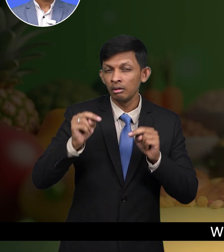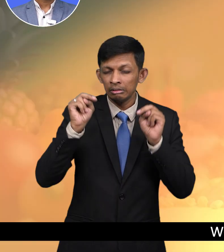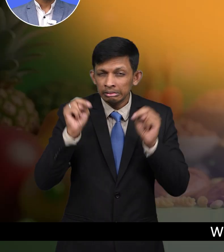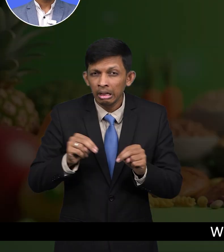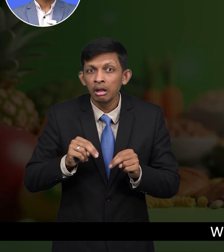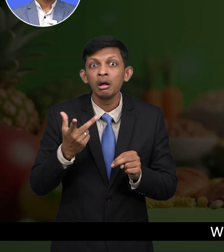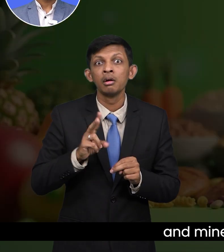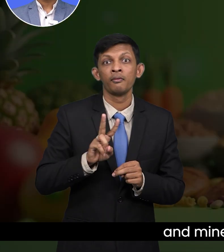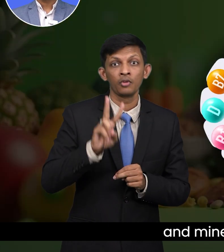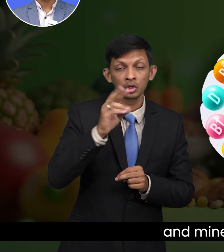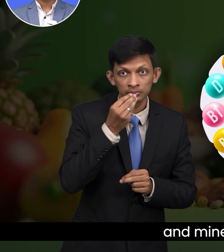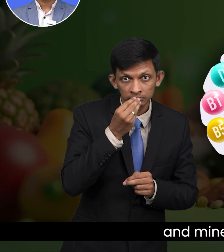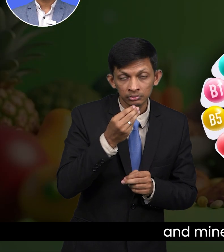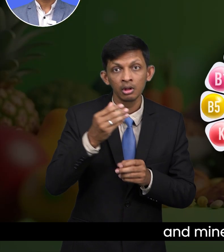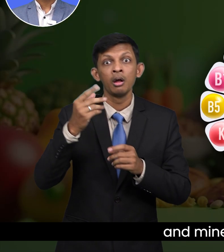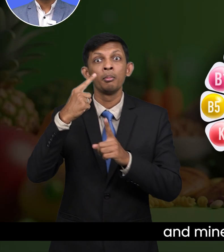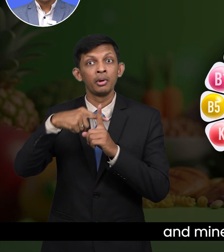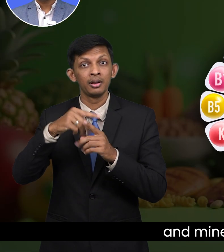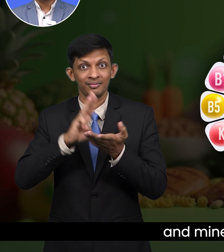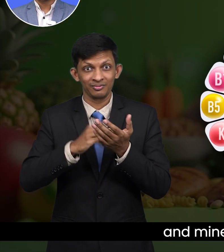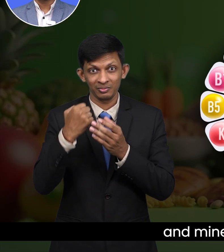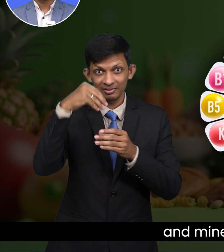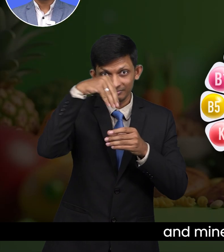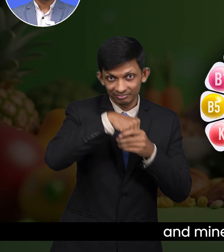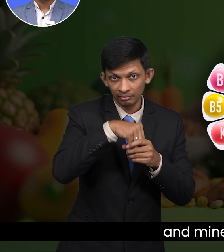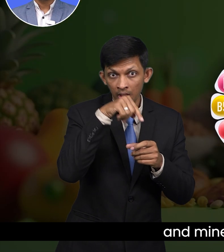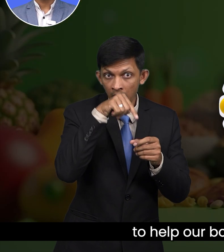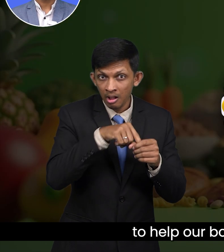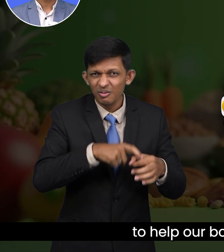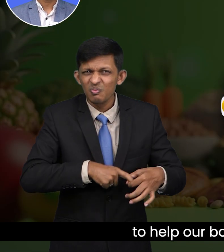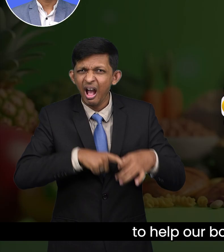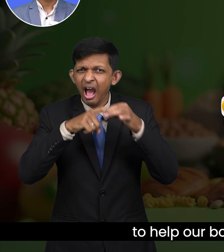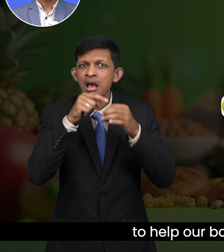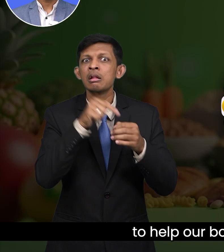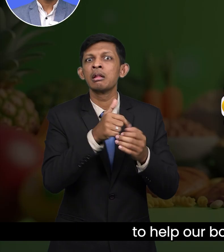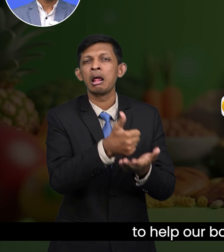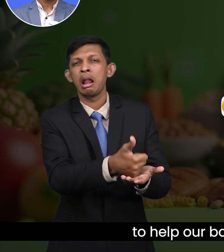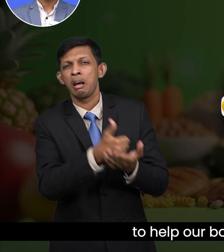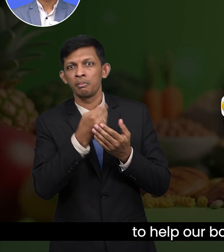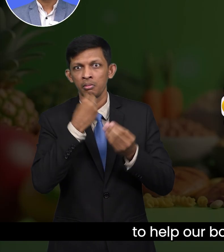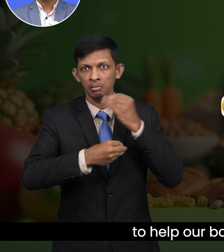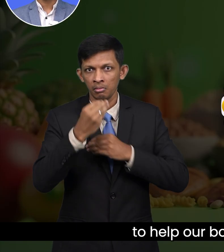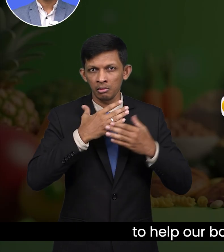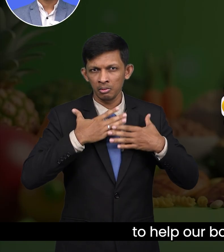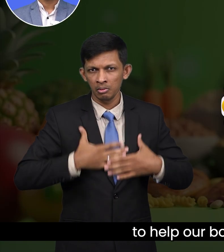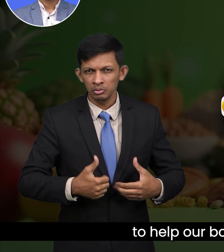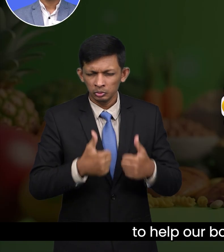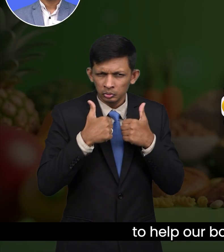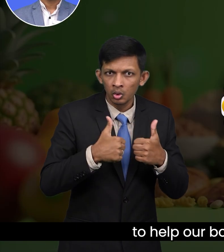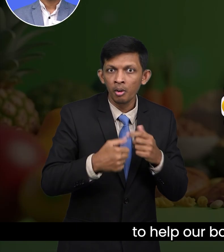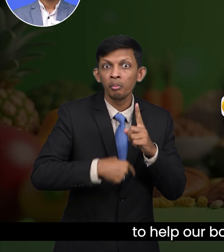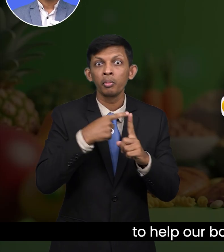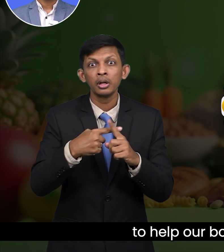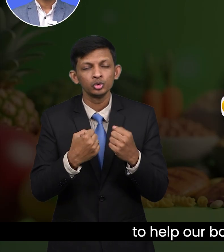We need vitamins and minerals in small quantities to help our body stay healthy and strong.